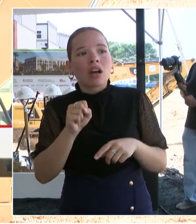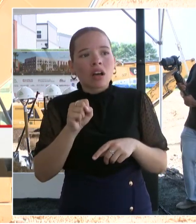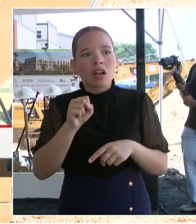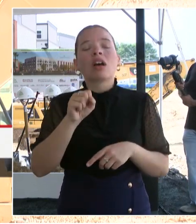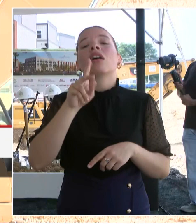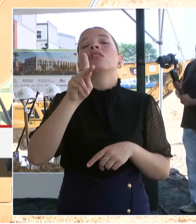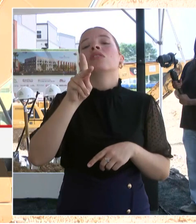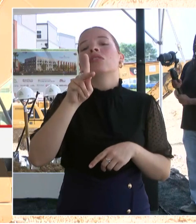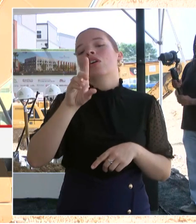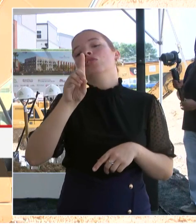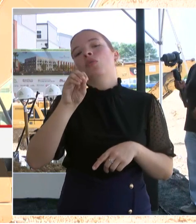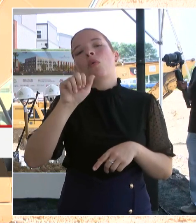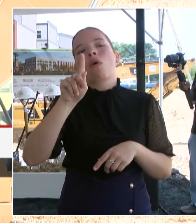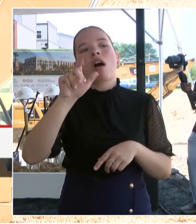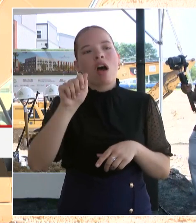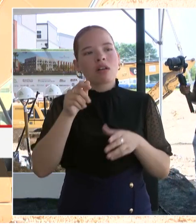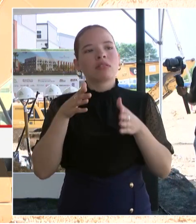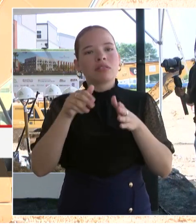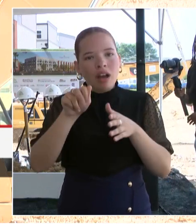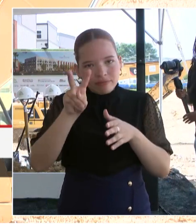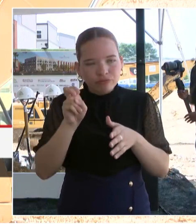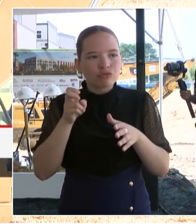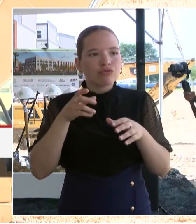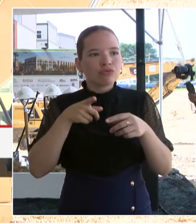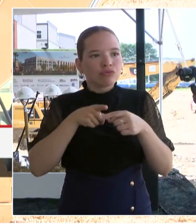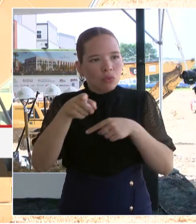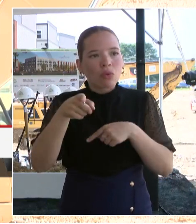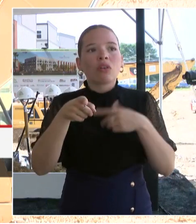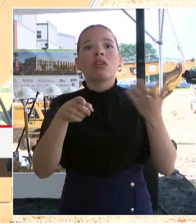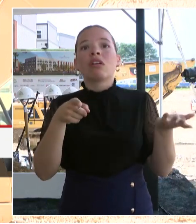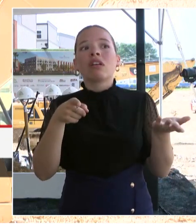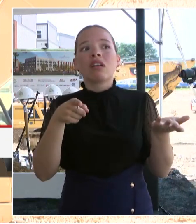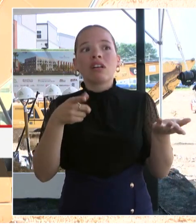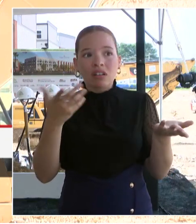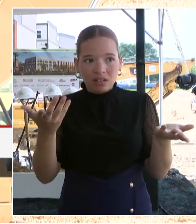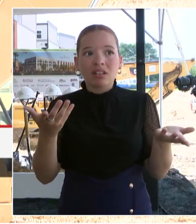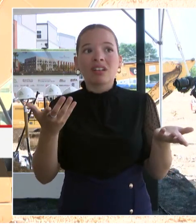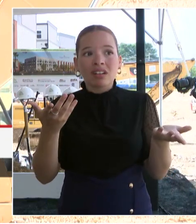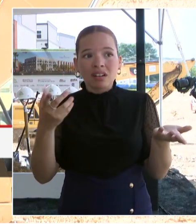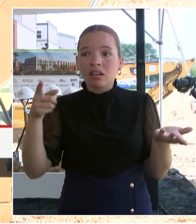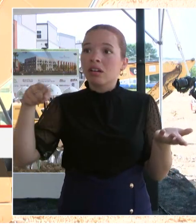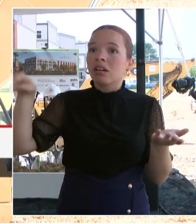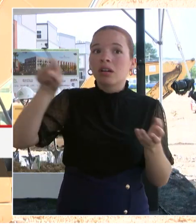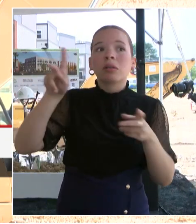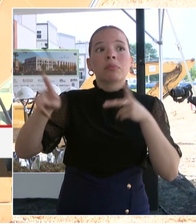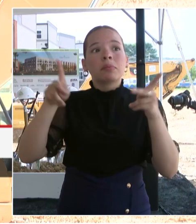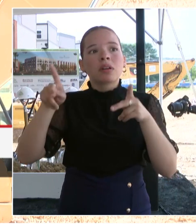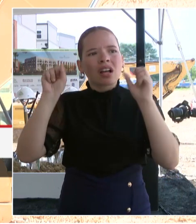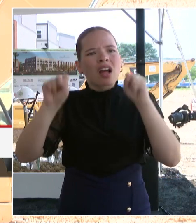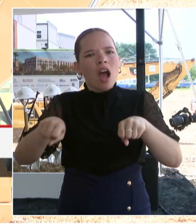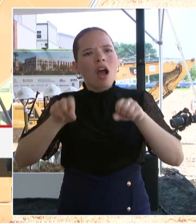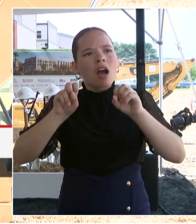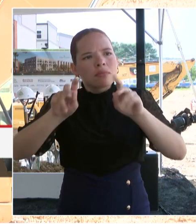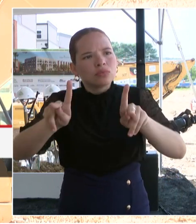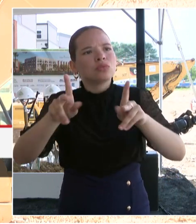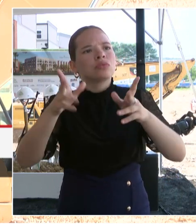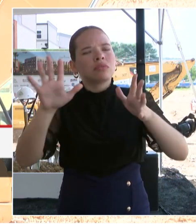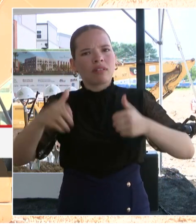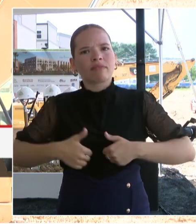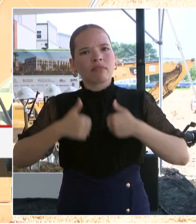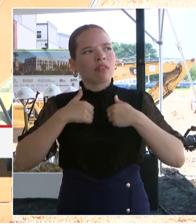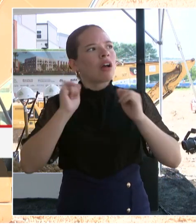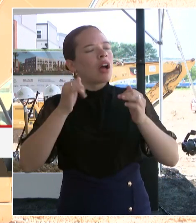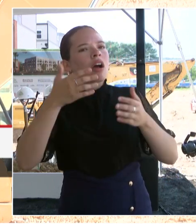that means is that the people who live here have an opportunity to change their lives. And so when we talk about